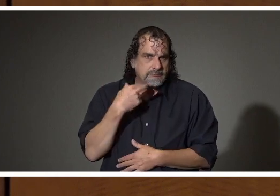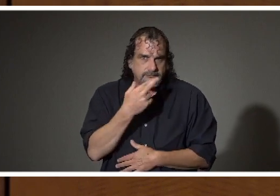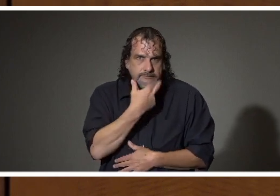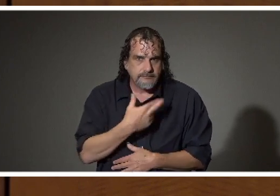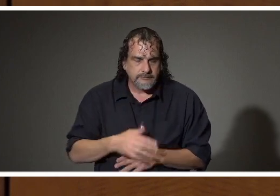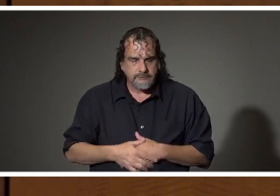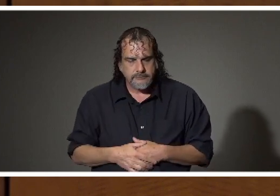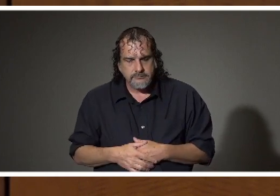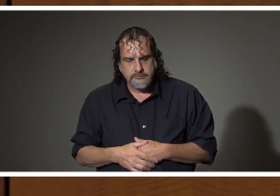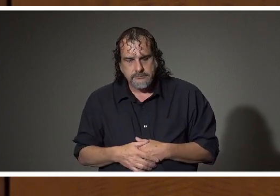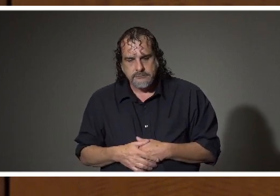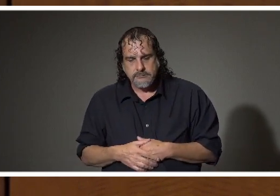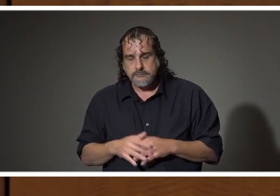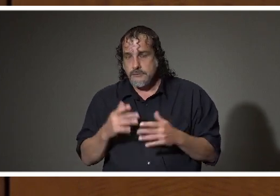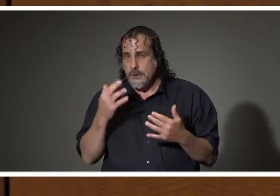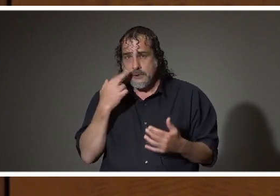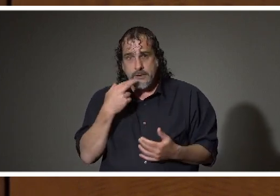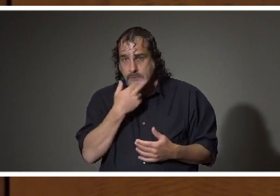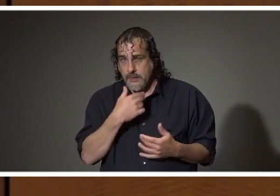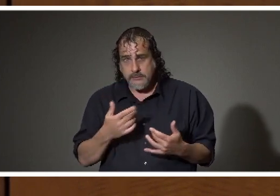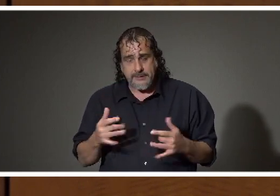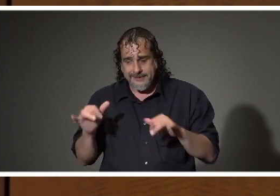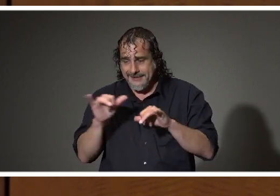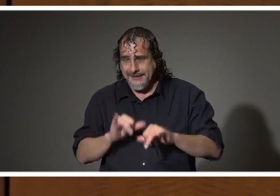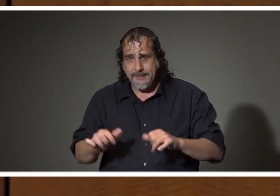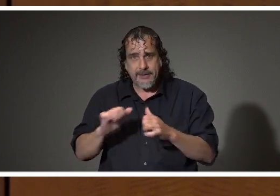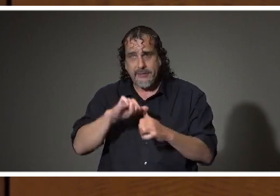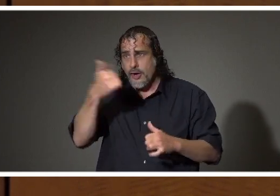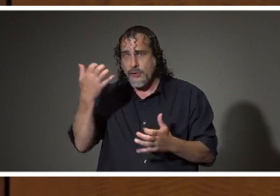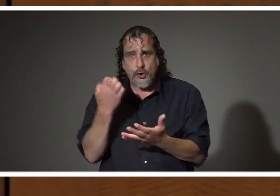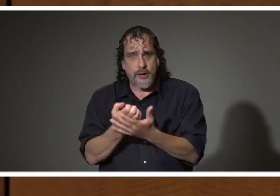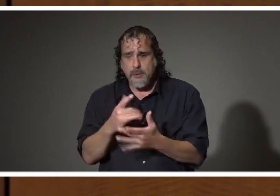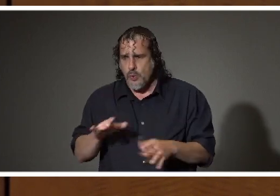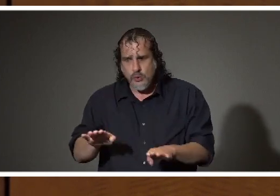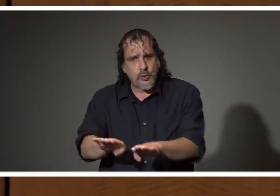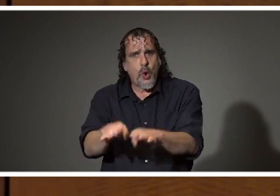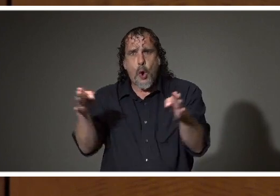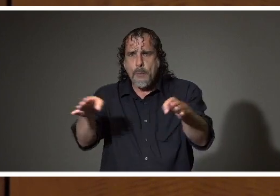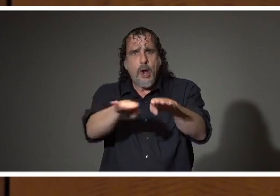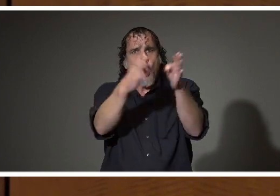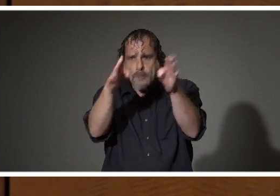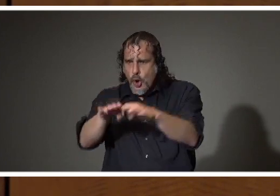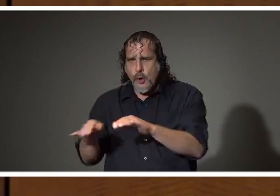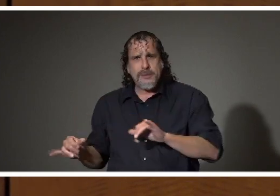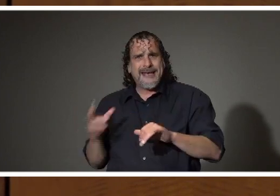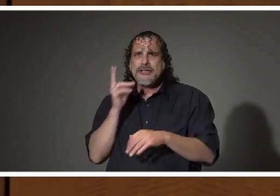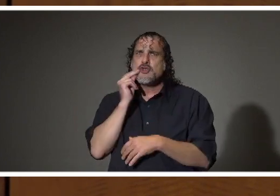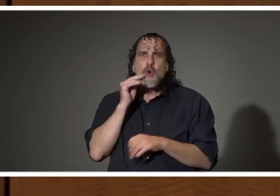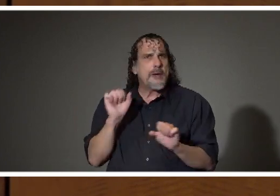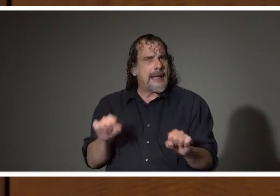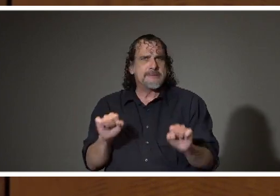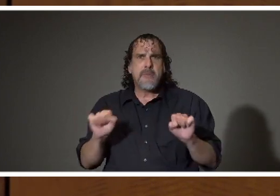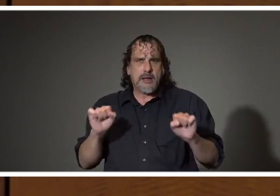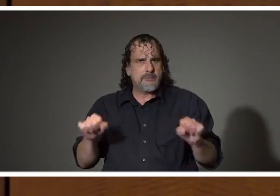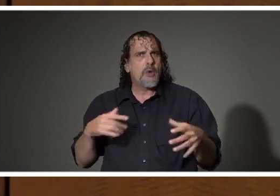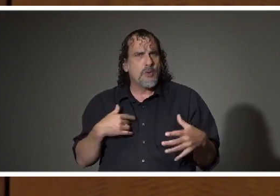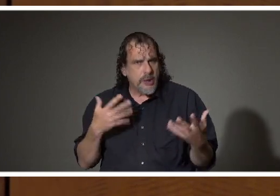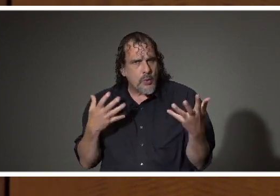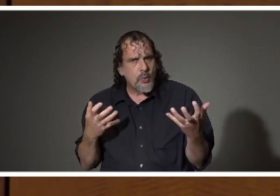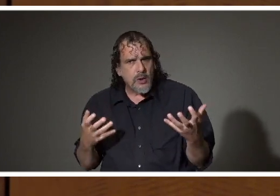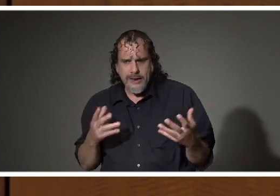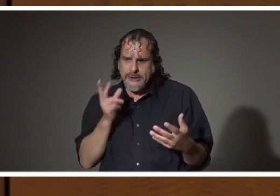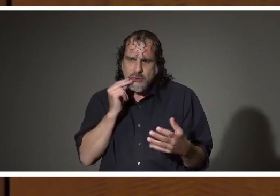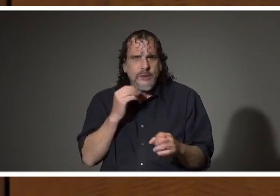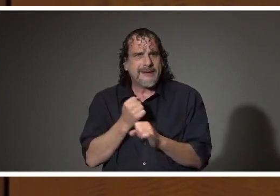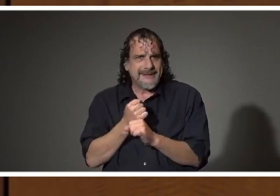it relates to restaurants, it's the same as it relates to the entire economy. We want to open them up as soon as possible, as soon as it's safe to do